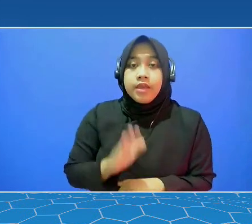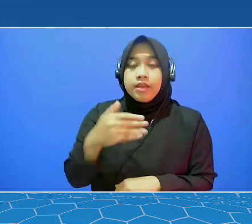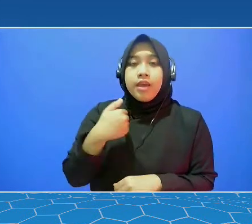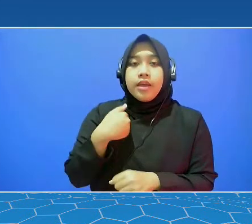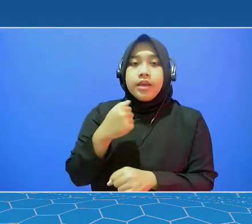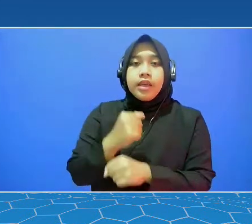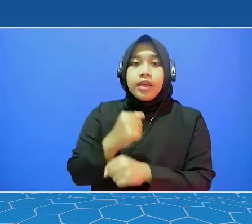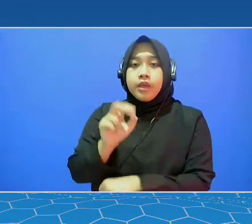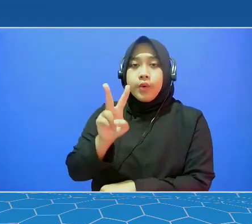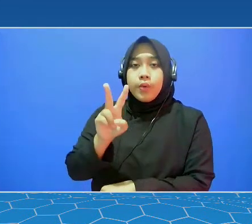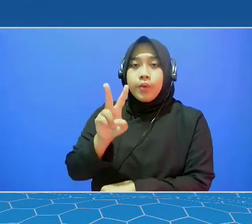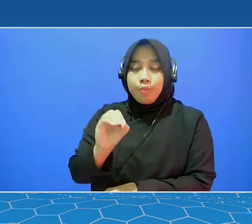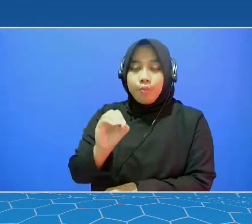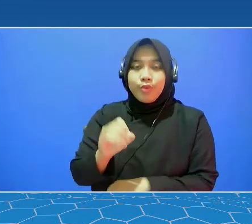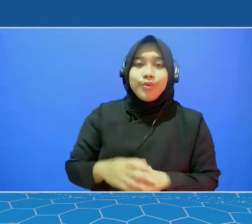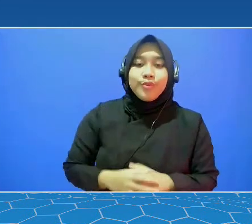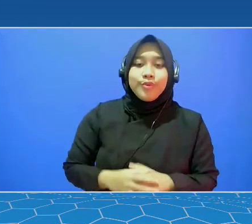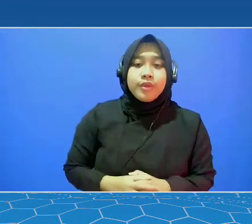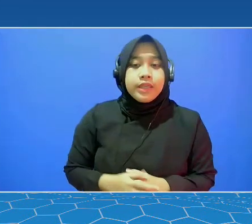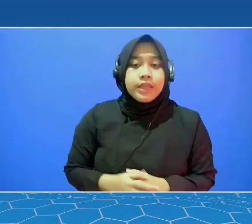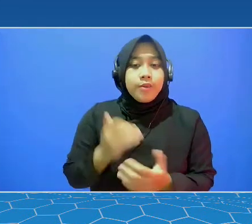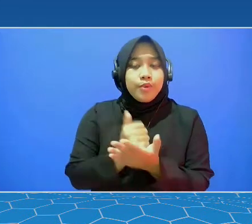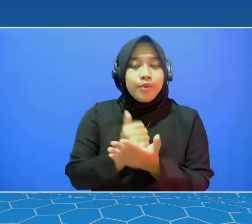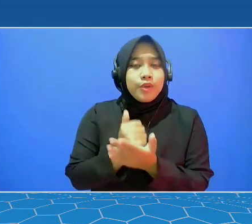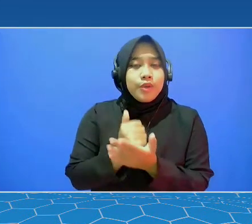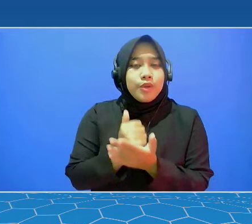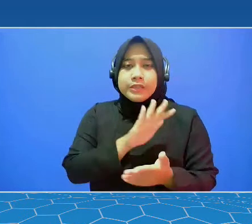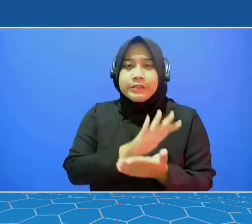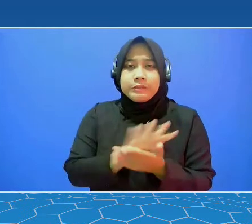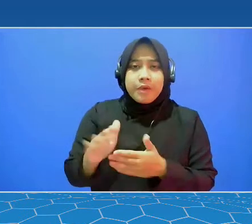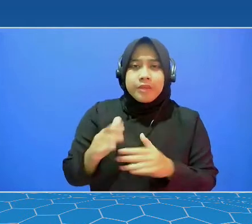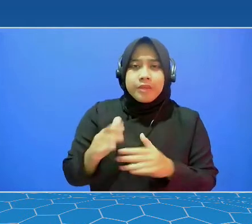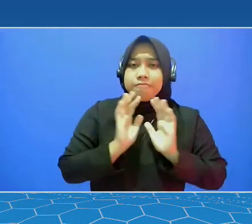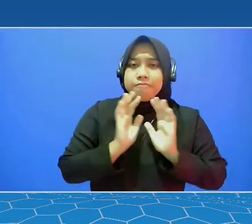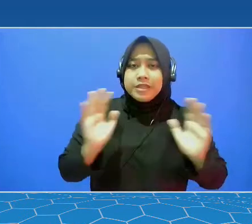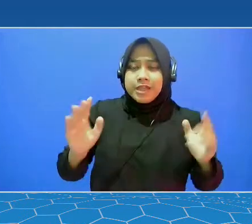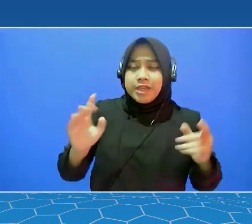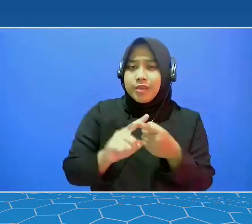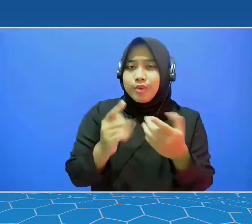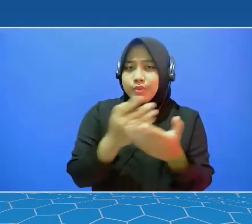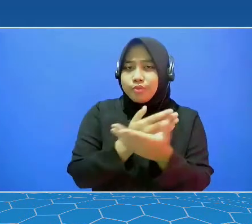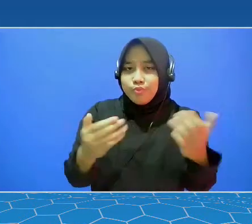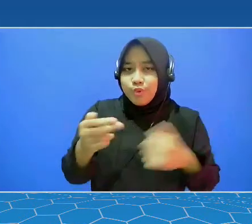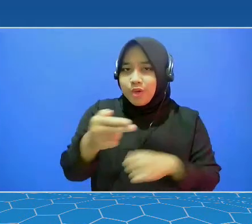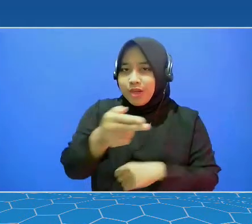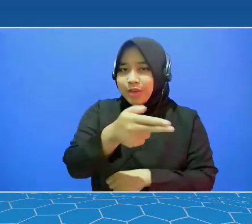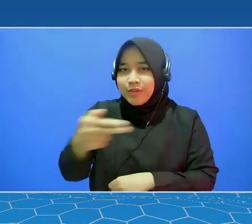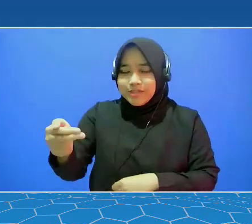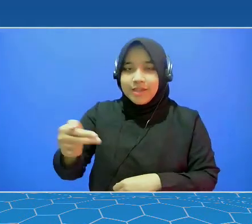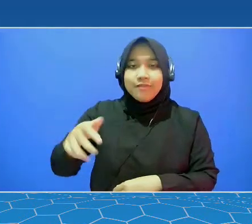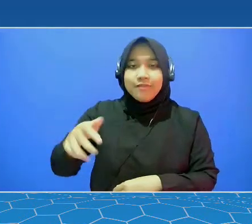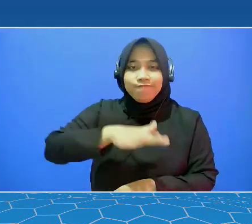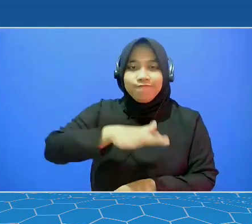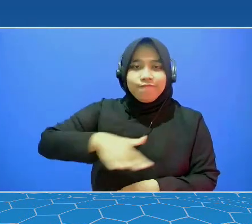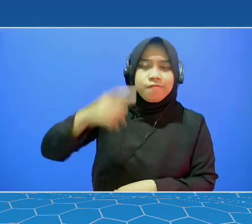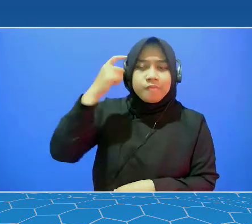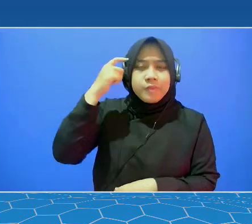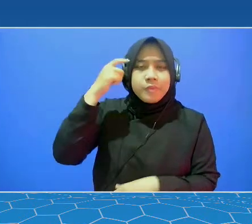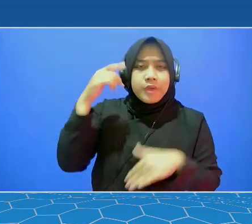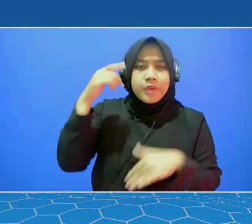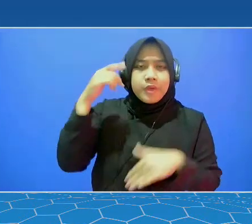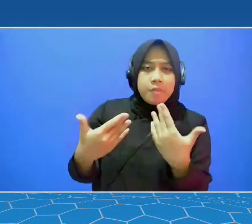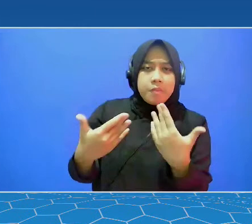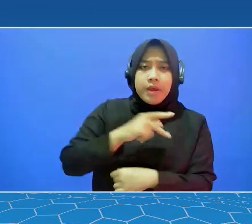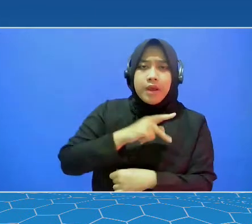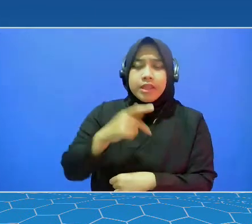huge opportunity again for our Indonesian colleagues especially, but our regional colleagues too, to think about how we can generate some momentum behind